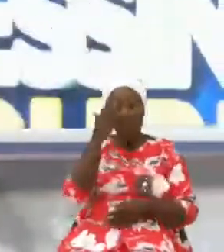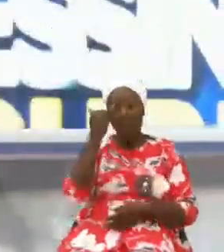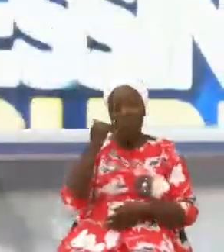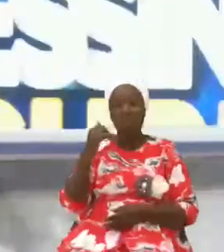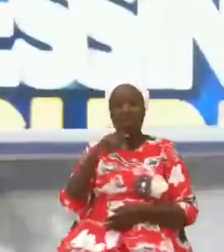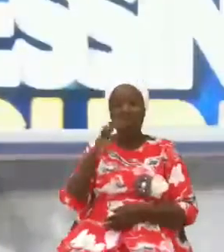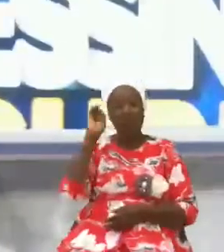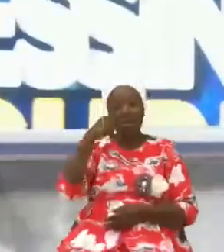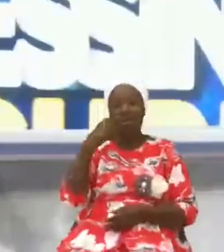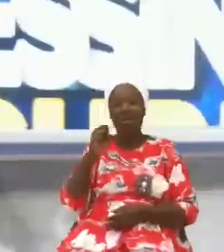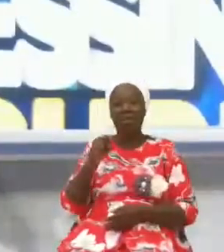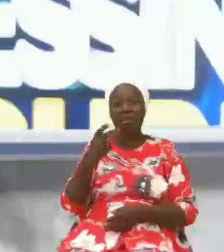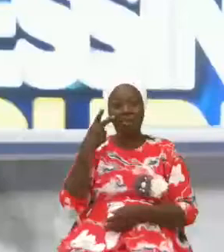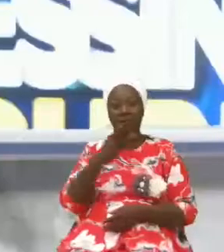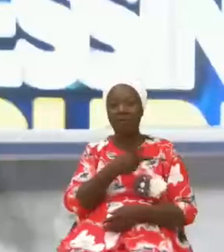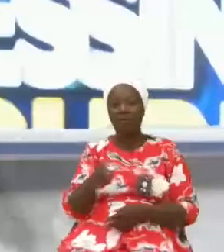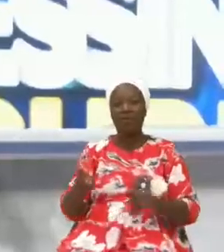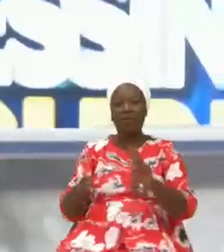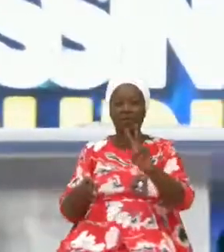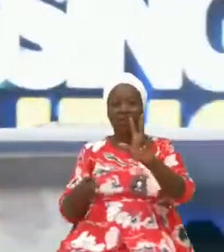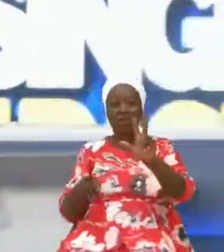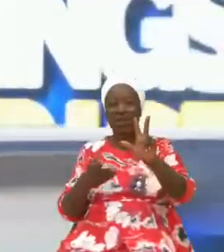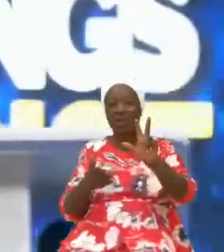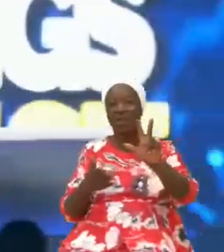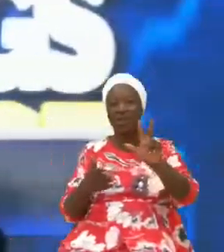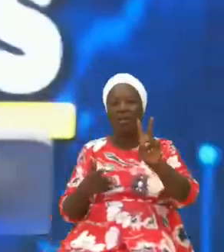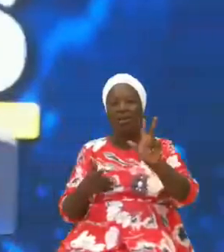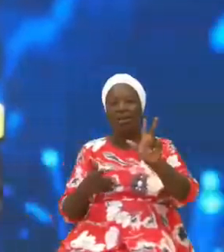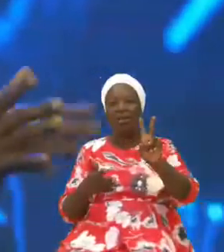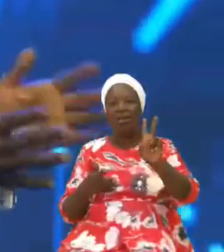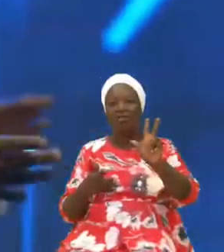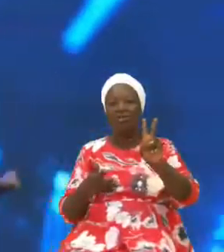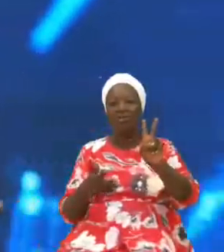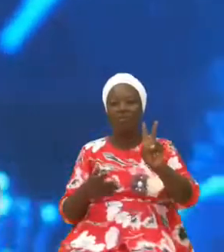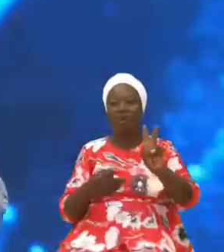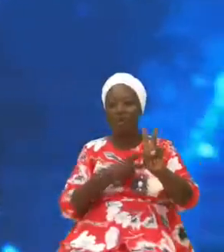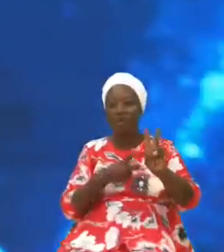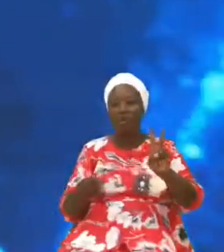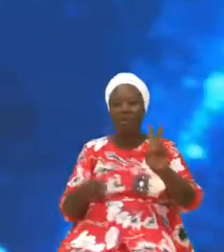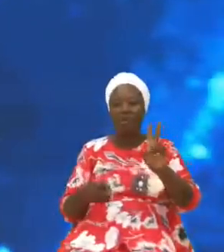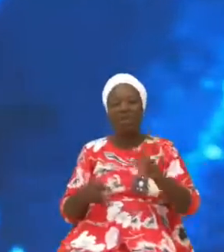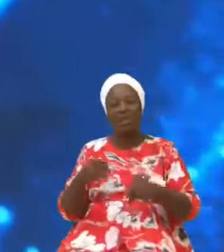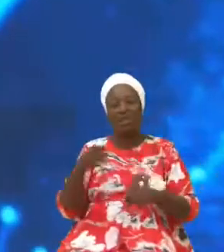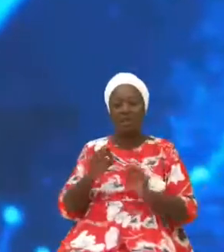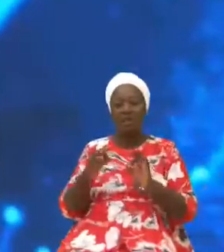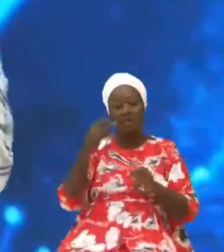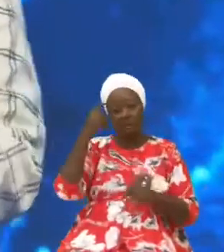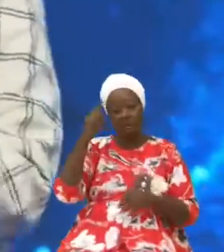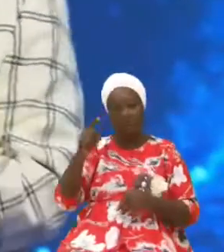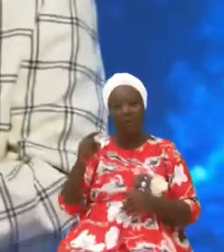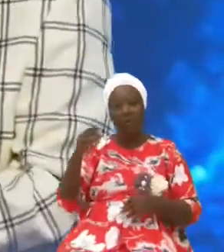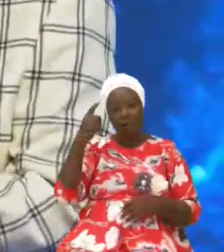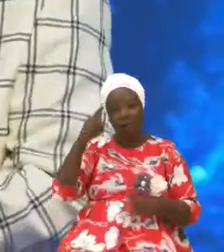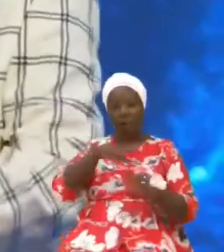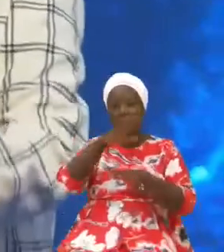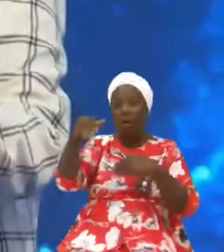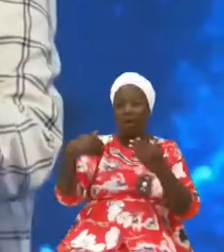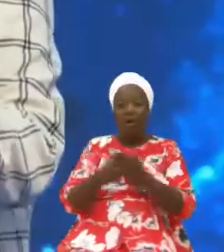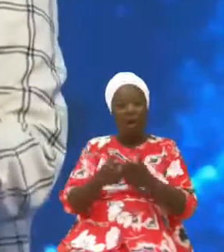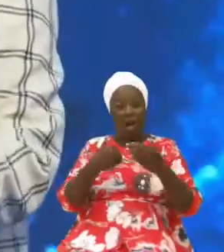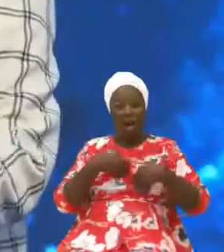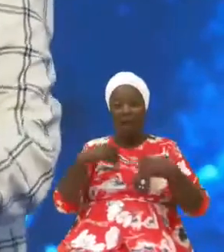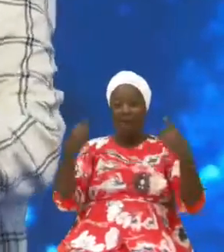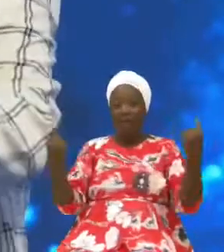are all under sin. That's why it says, look at verse 23 there. In verse 23,